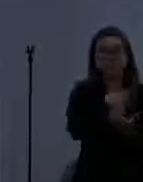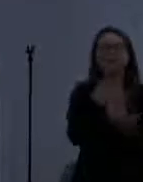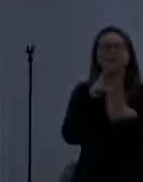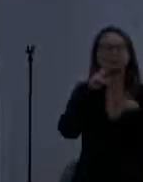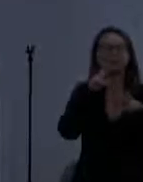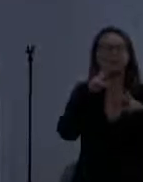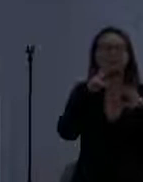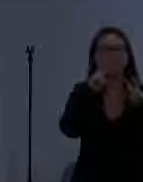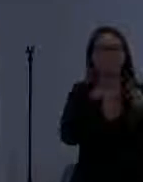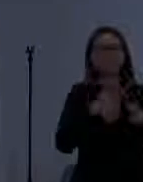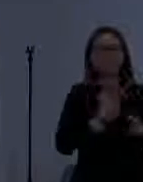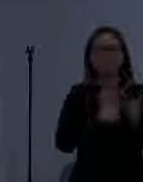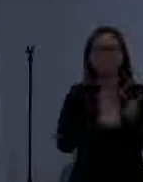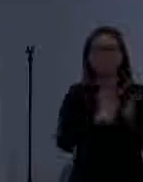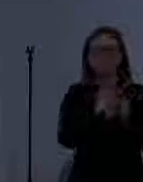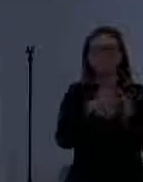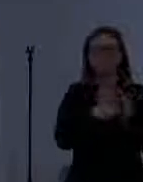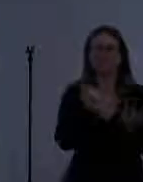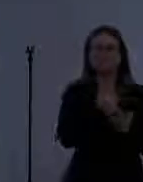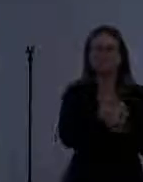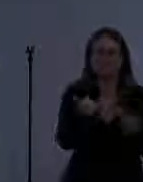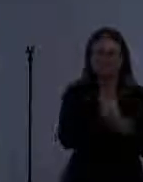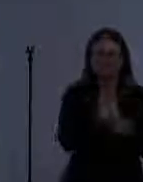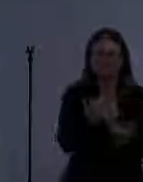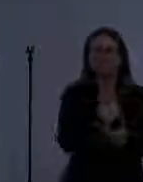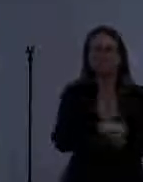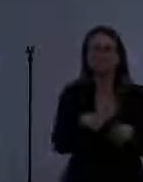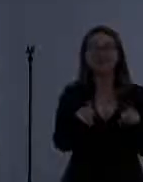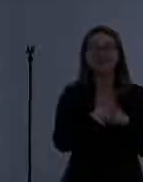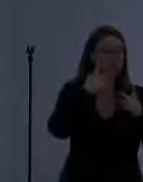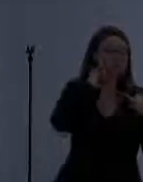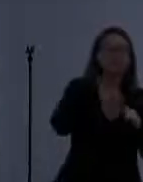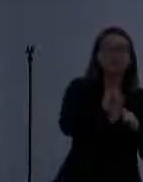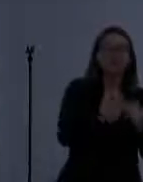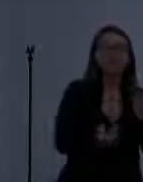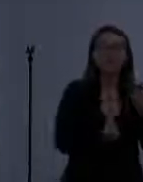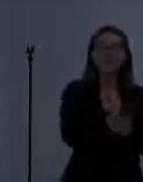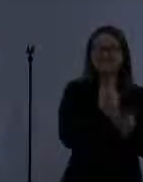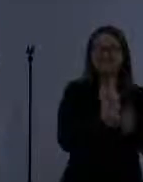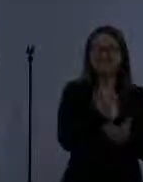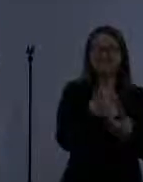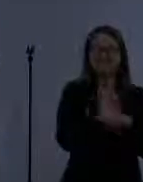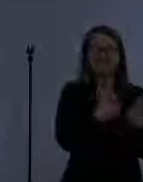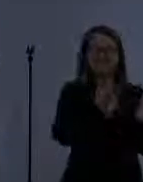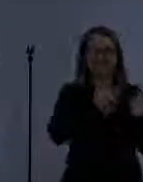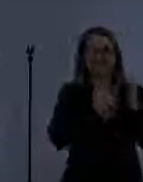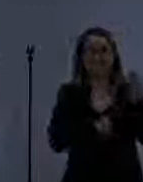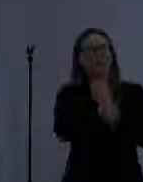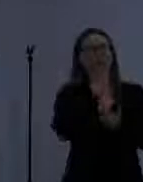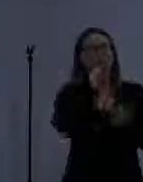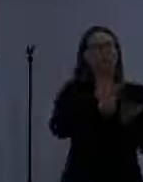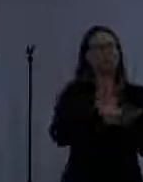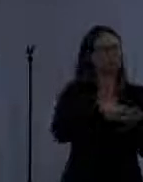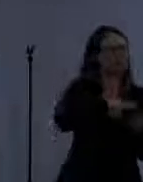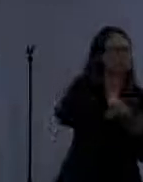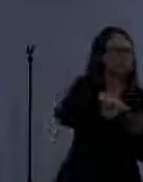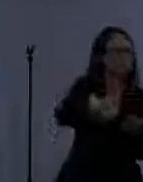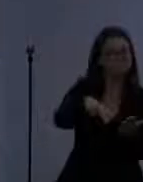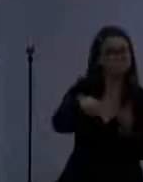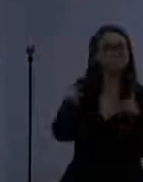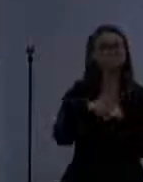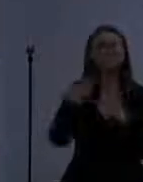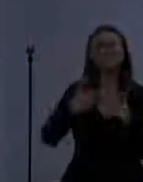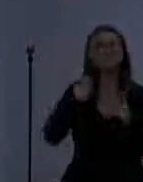regular basis, the incident reporting that we can then go and monitor and go and check in, as well as complaints. So